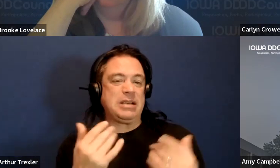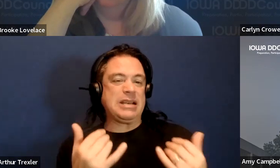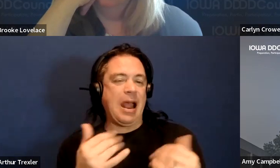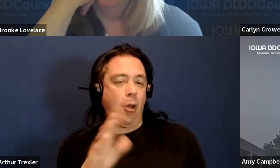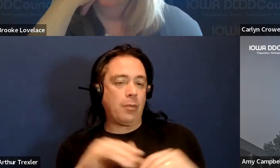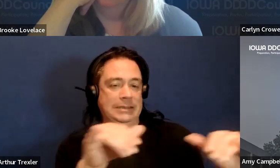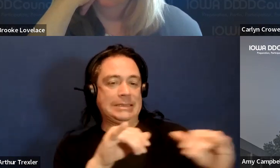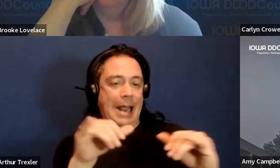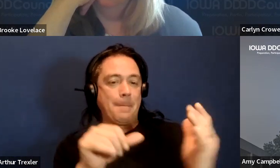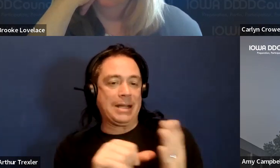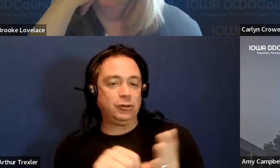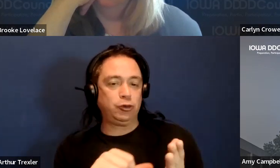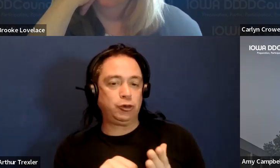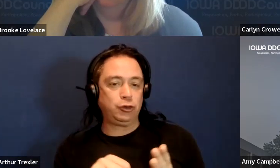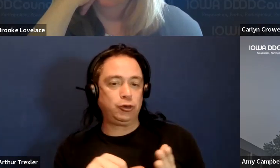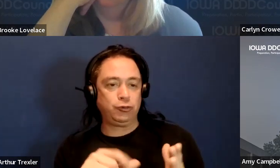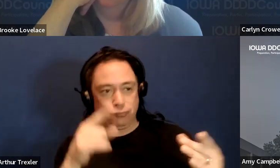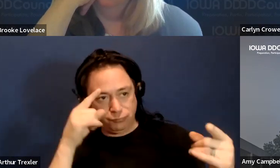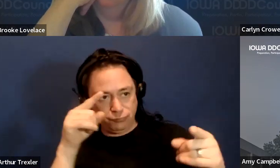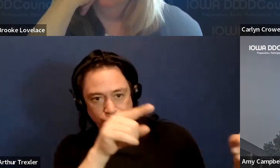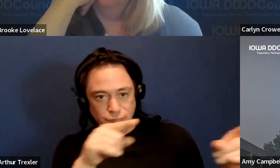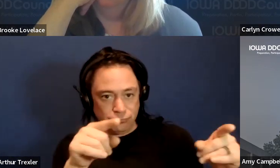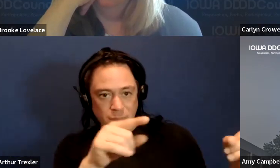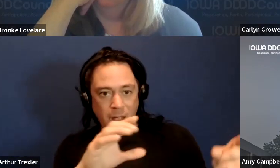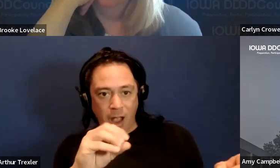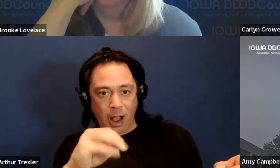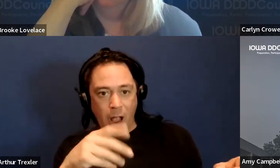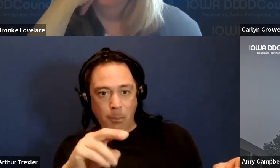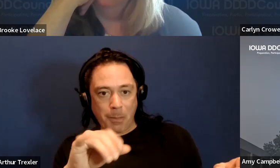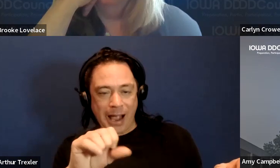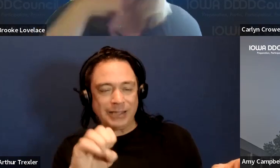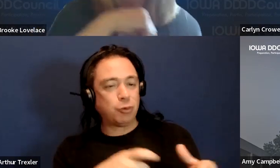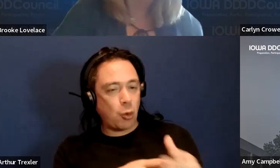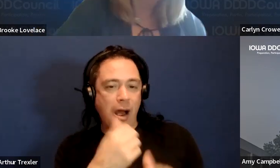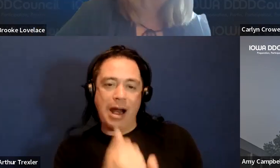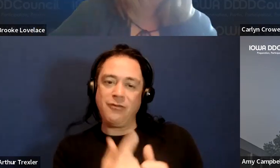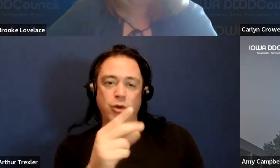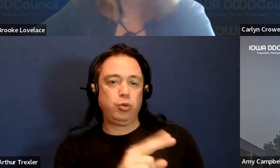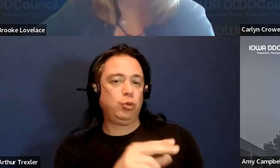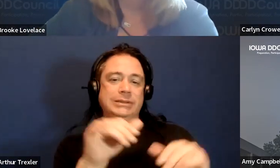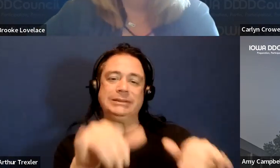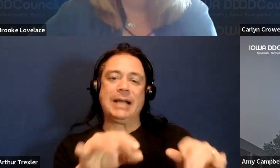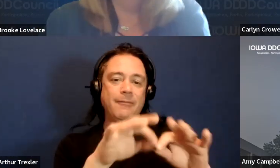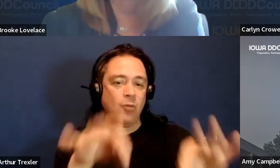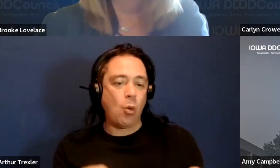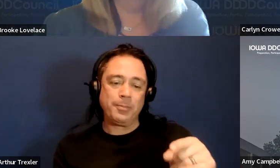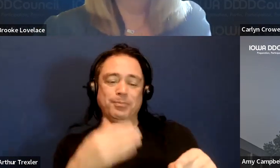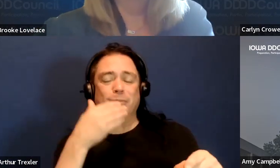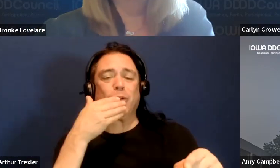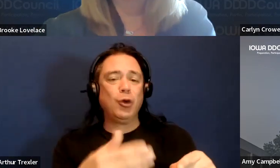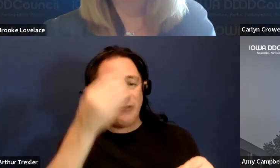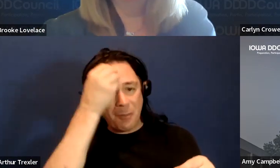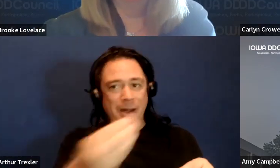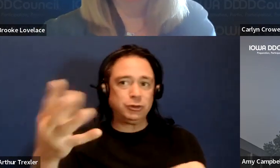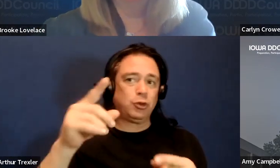same page with the compromise, which requires everyone to use those same forms that give good information to the